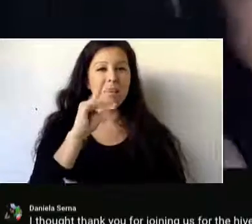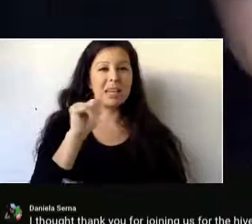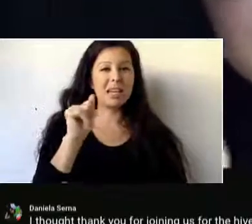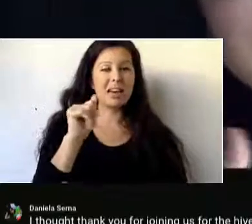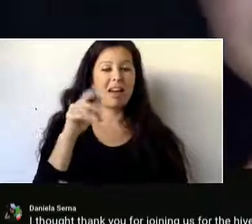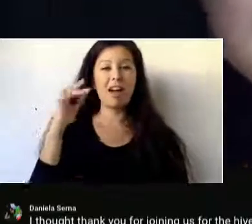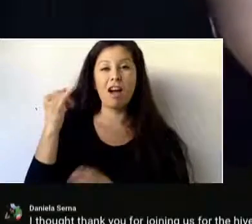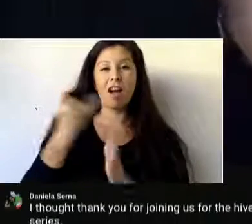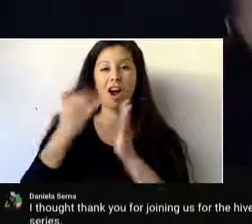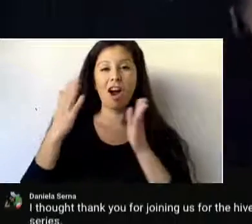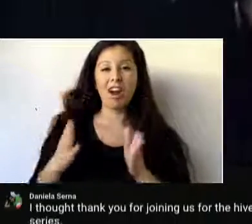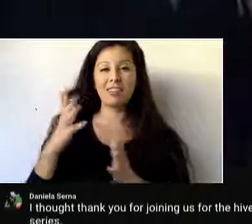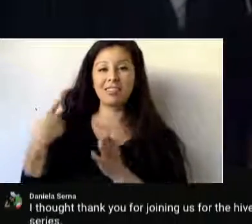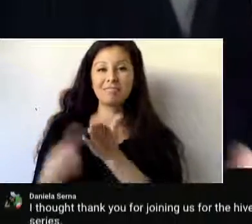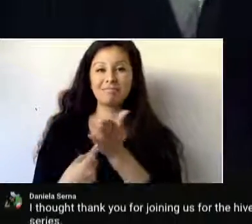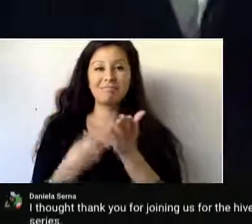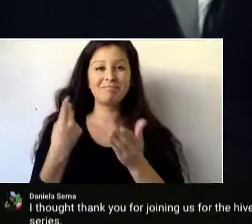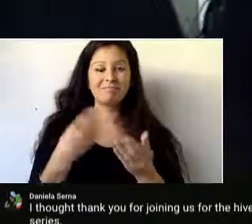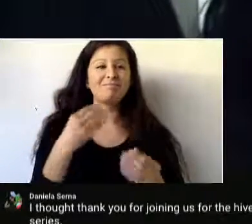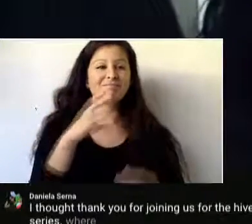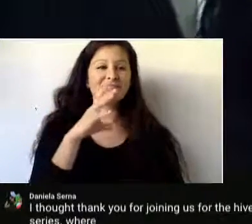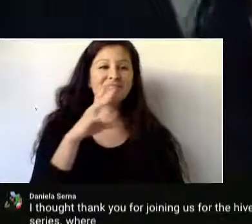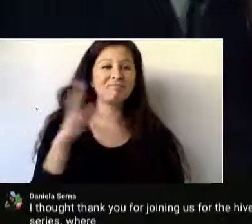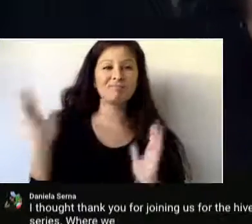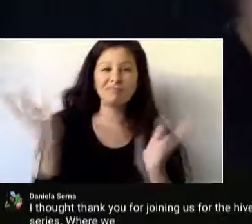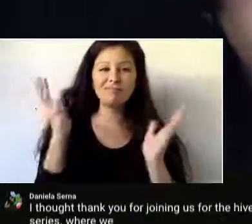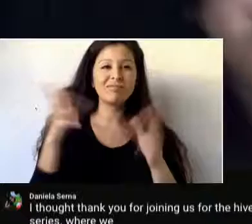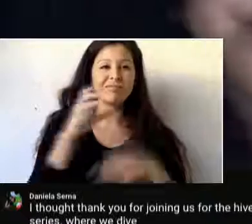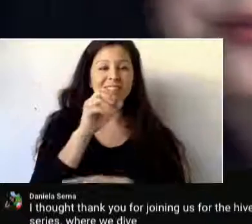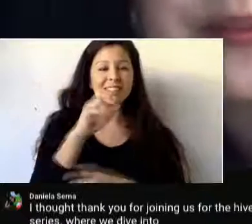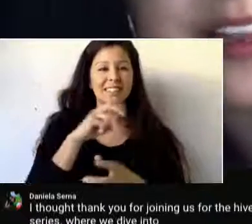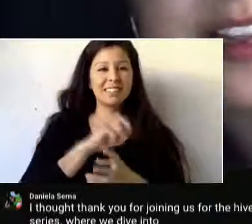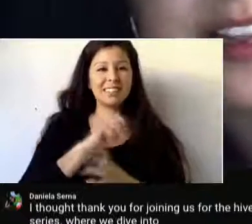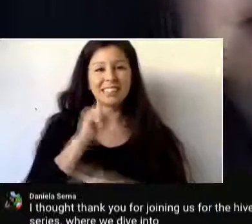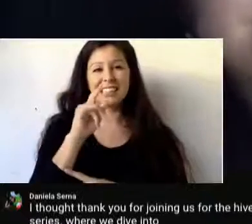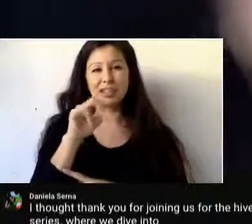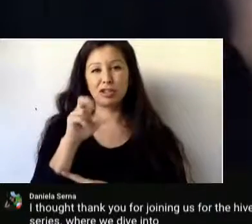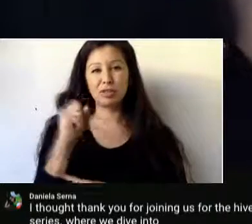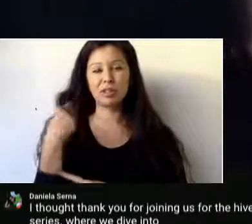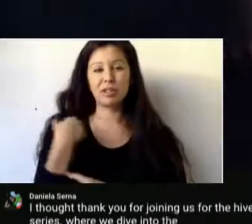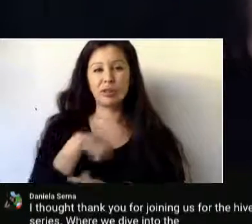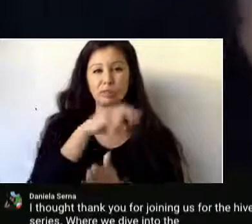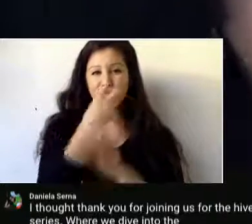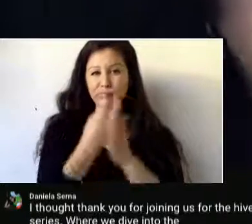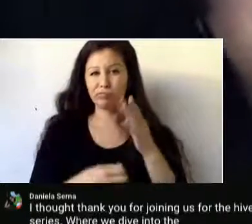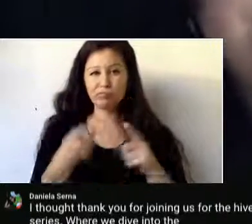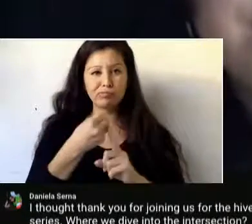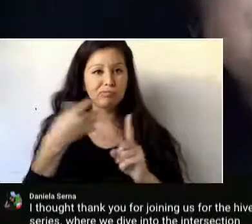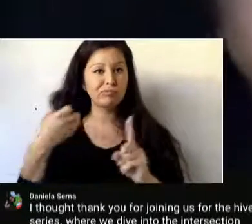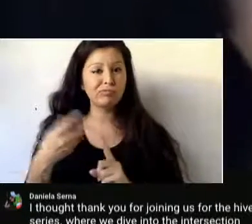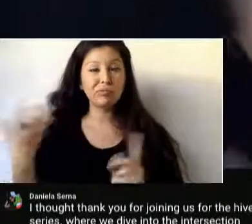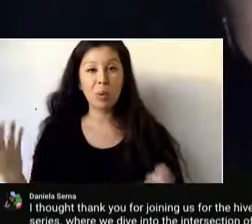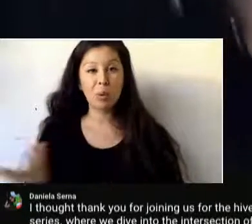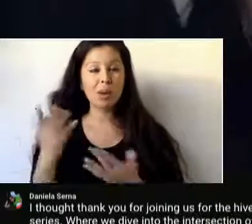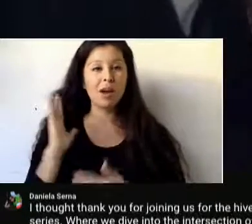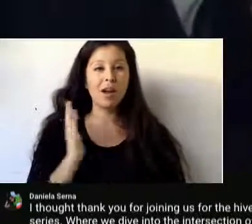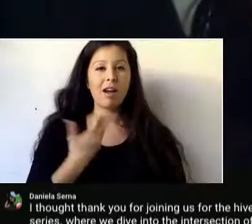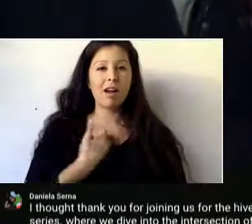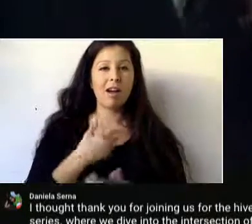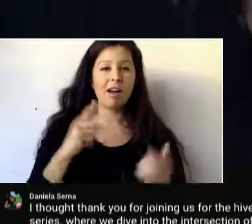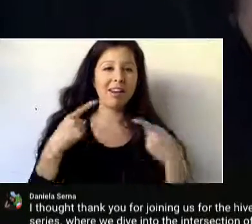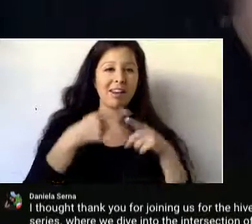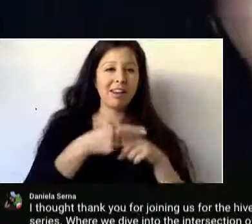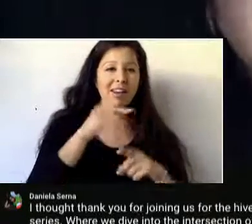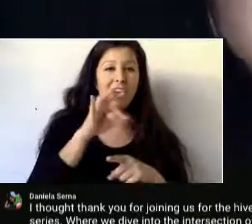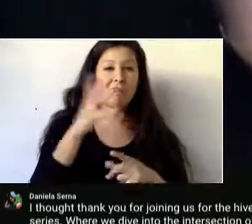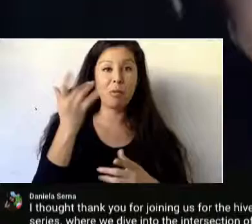series where we dive into the intersection of art and